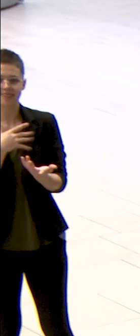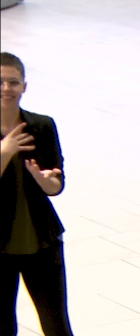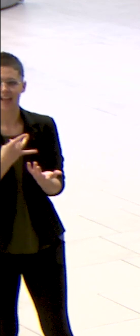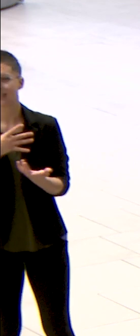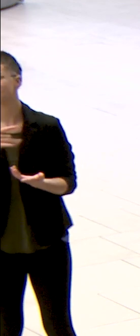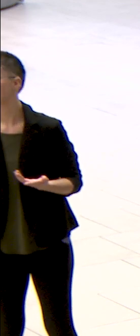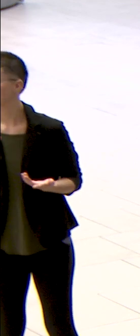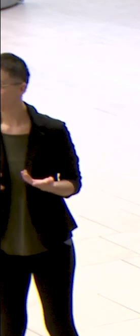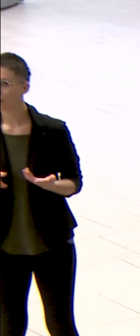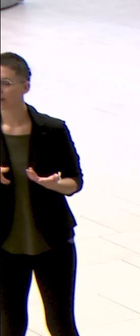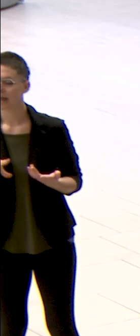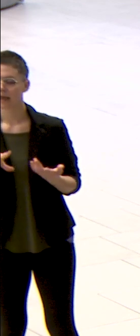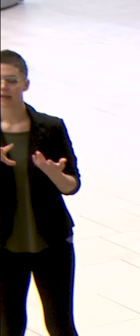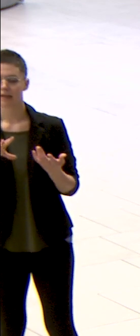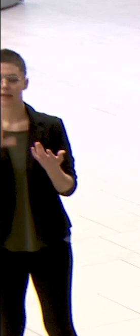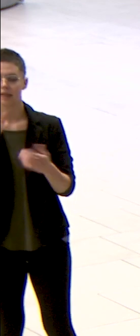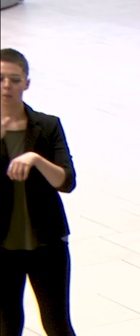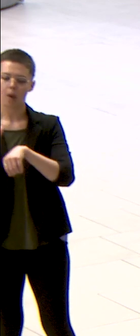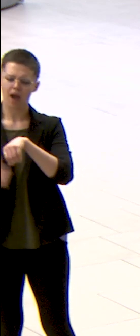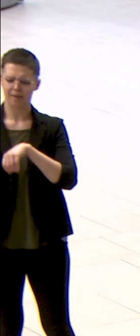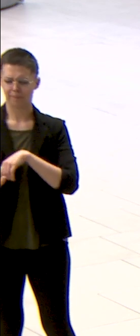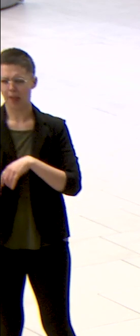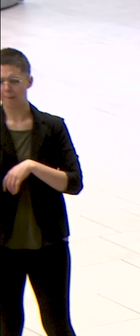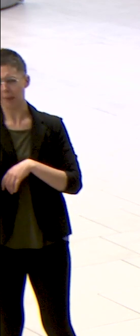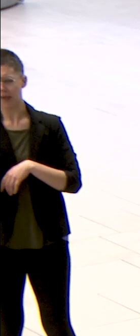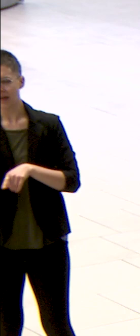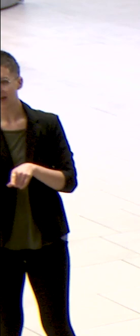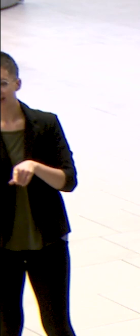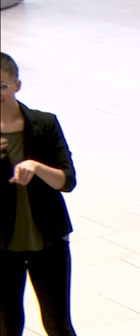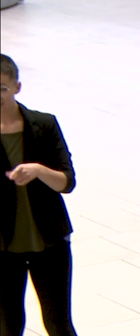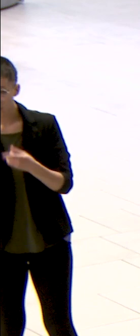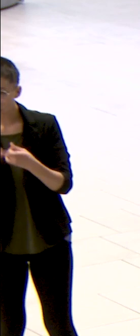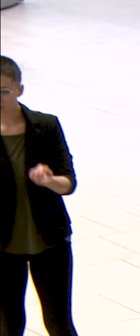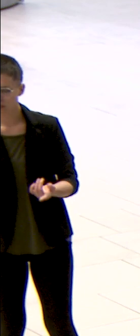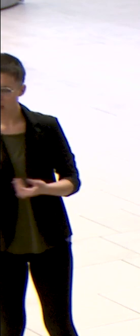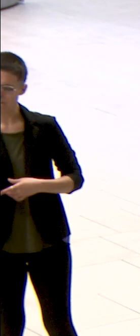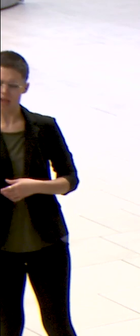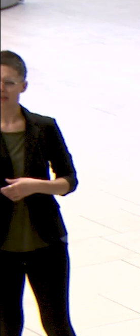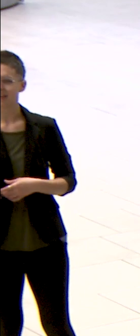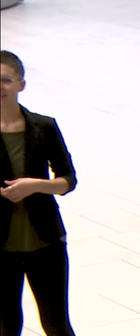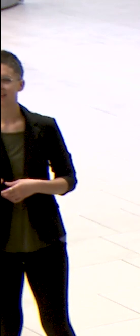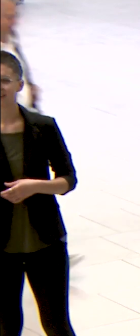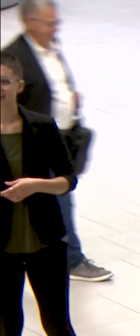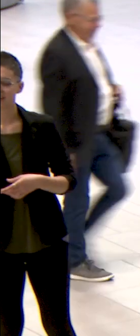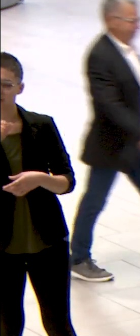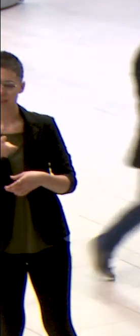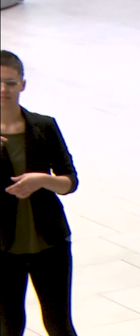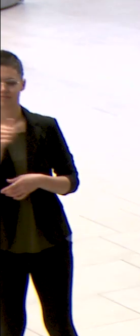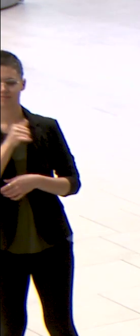don't like. They, you know, they'll call BS on the things that they don't agree with. They're very, very vocal. And that's like the, you know, the